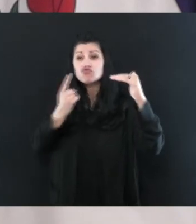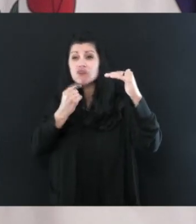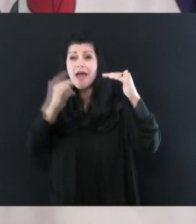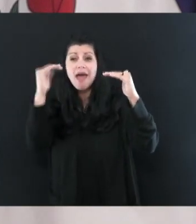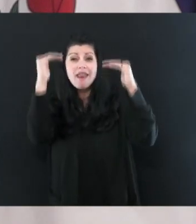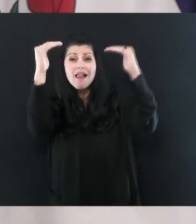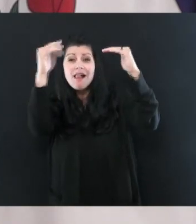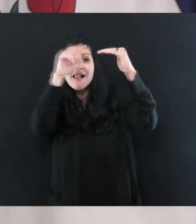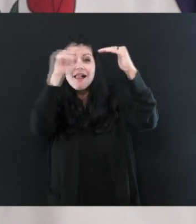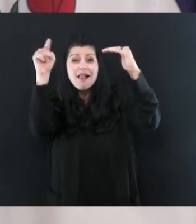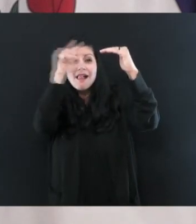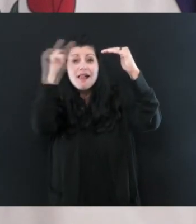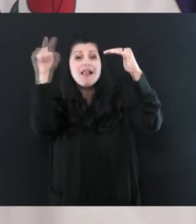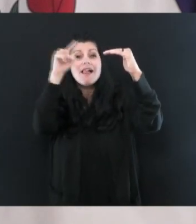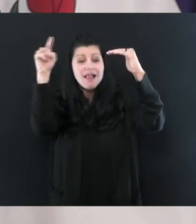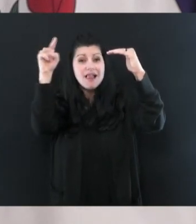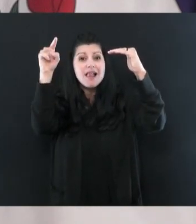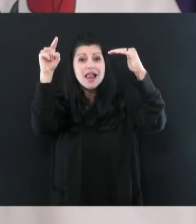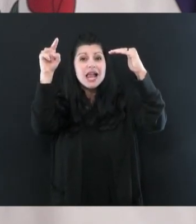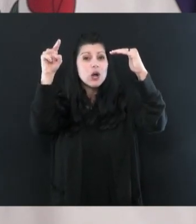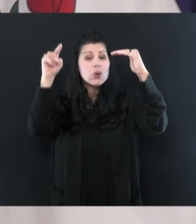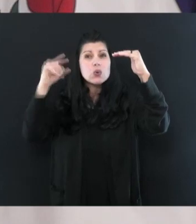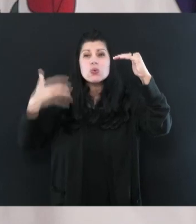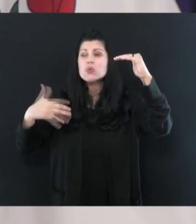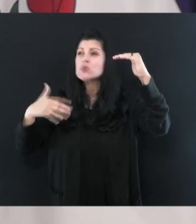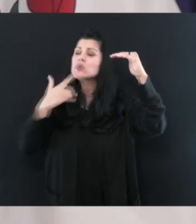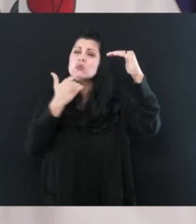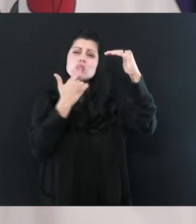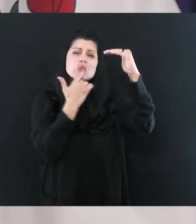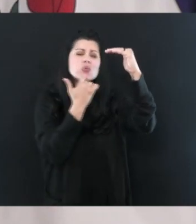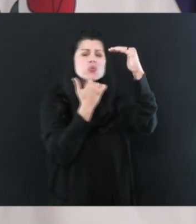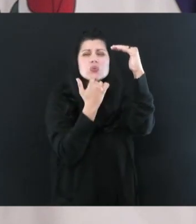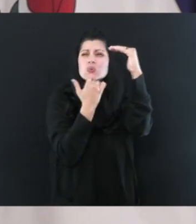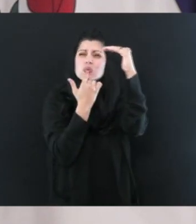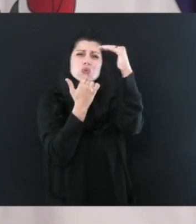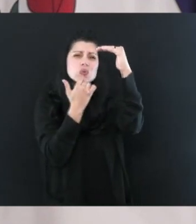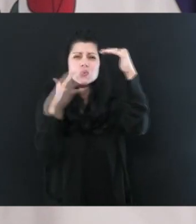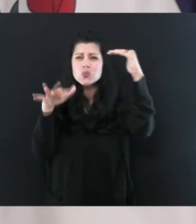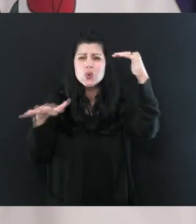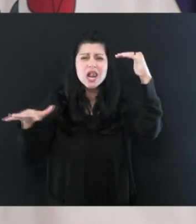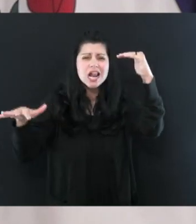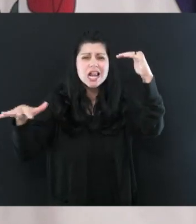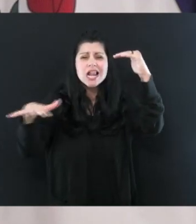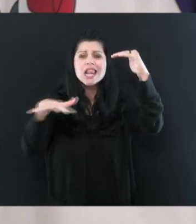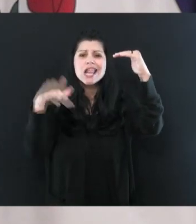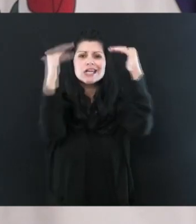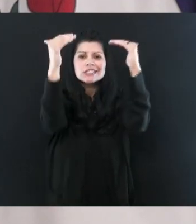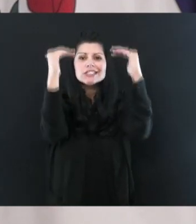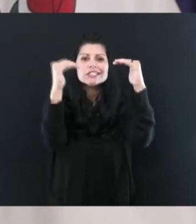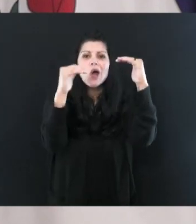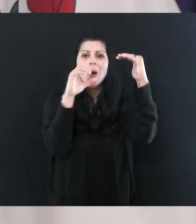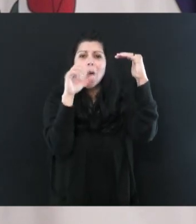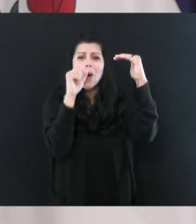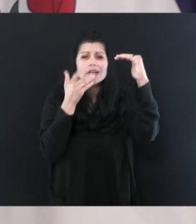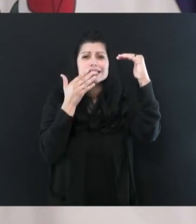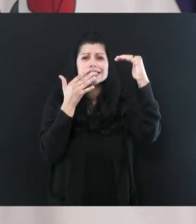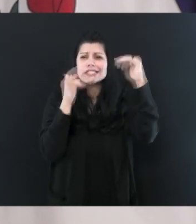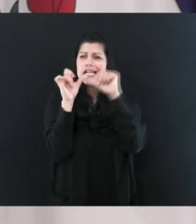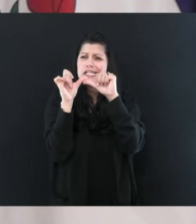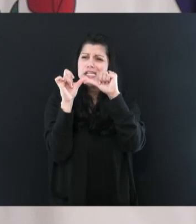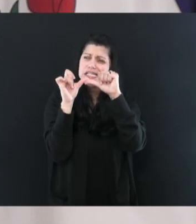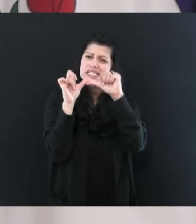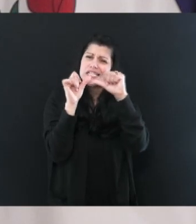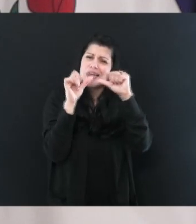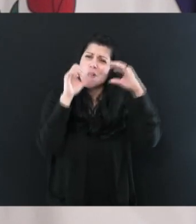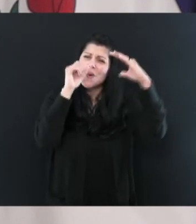and hot as a firecracker to orange and we just couldn't get out of the orange and everything.